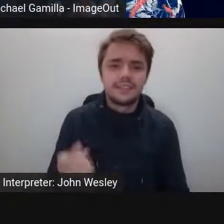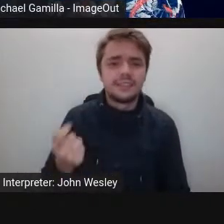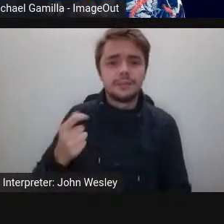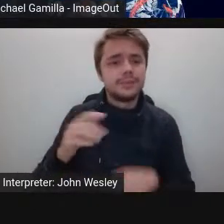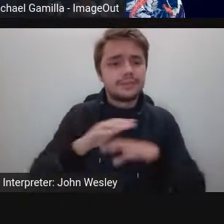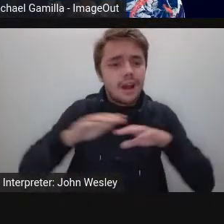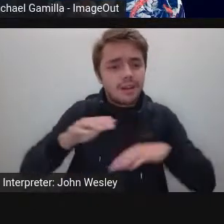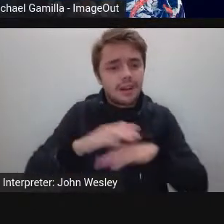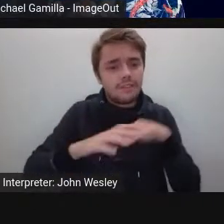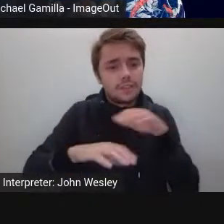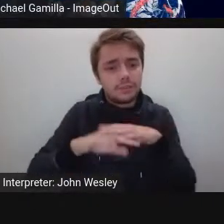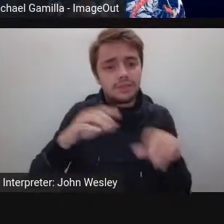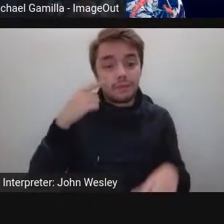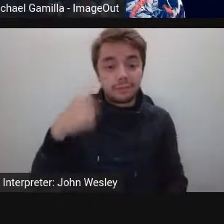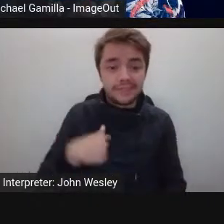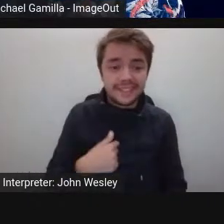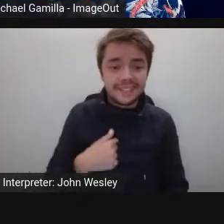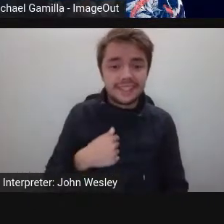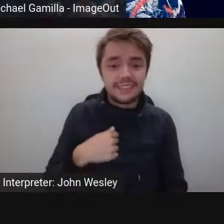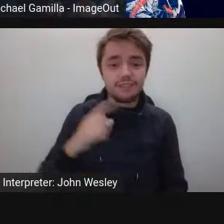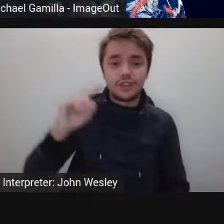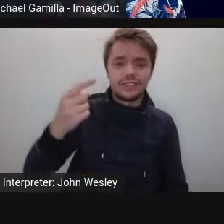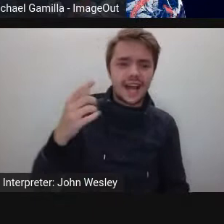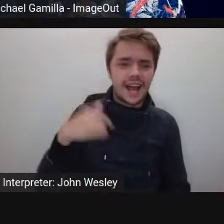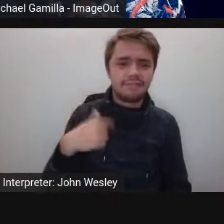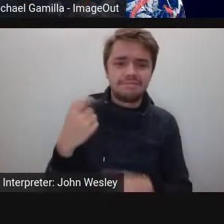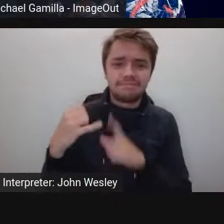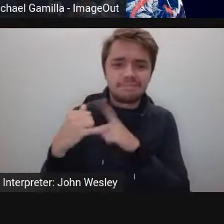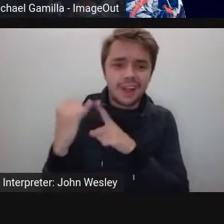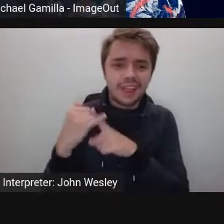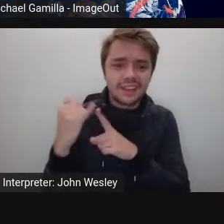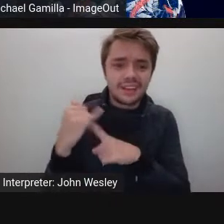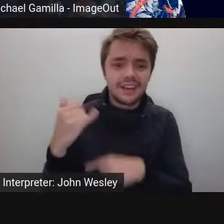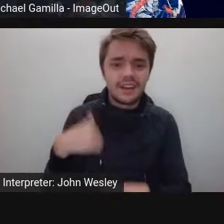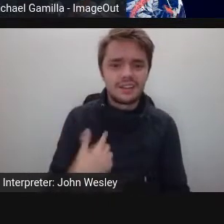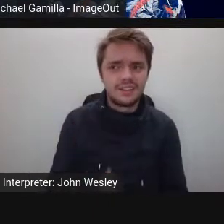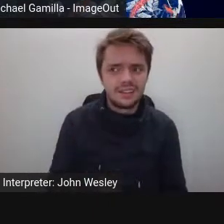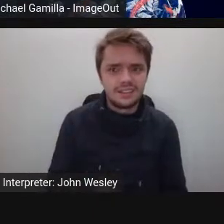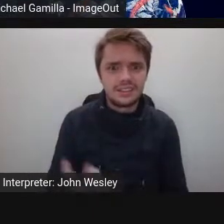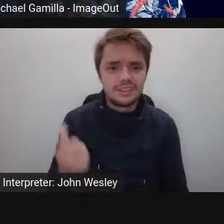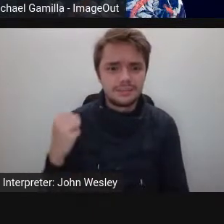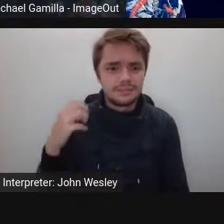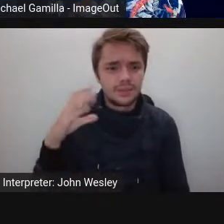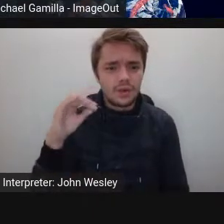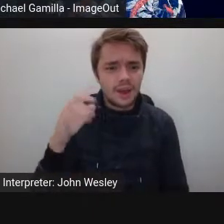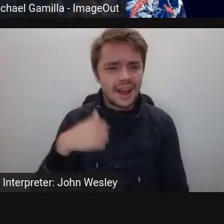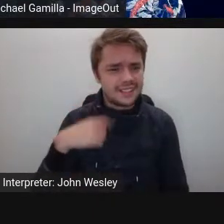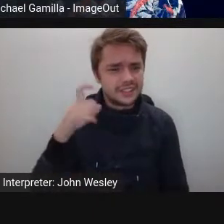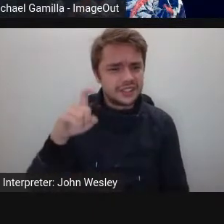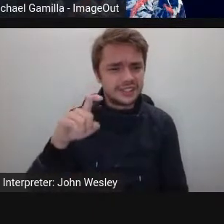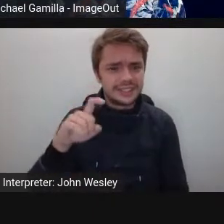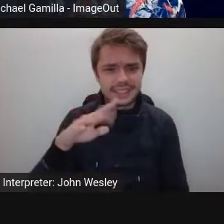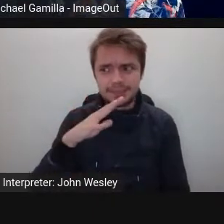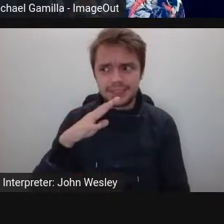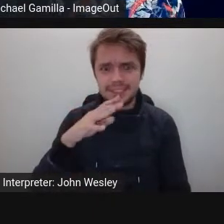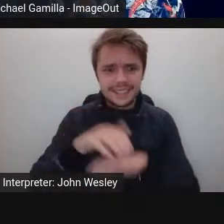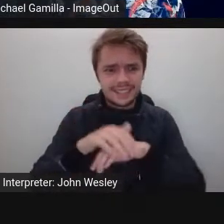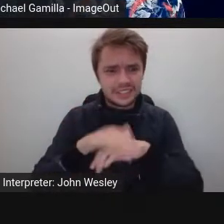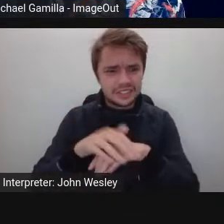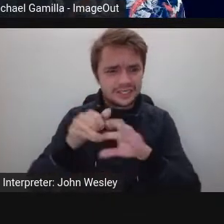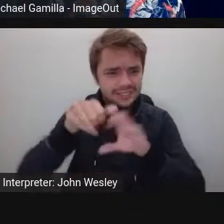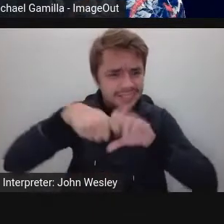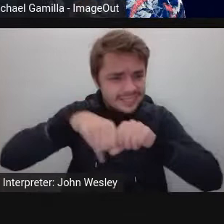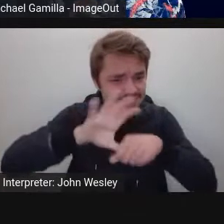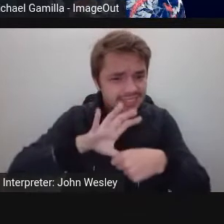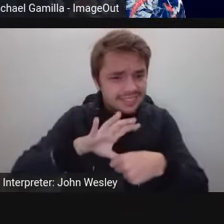And for me, it was uncomfortable at first. And it was kind of bullying because I was like, so I should speak English in a bad way, like or in a different